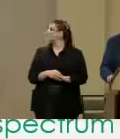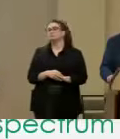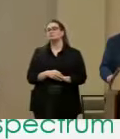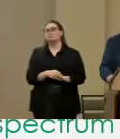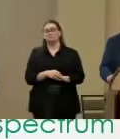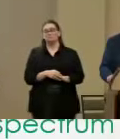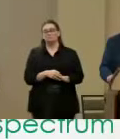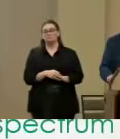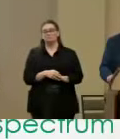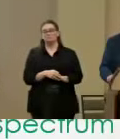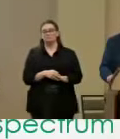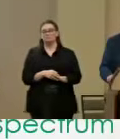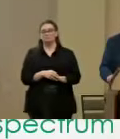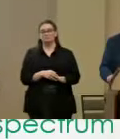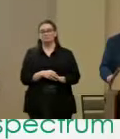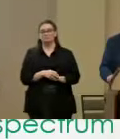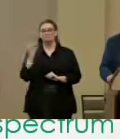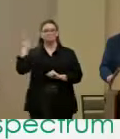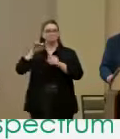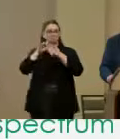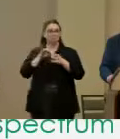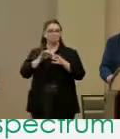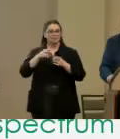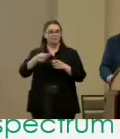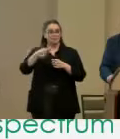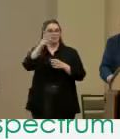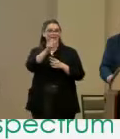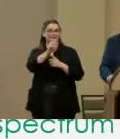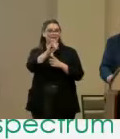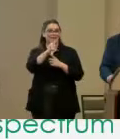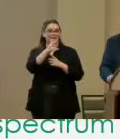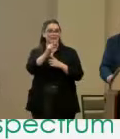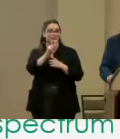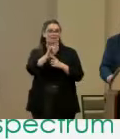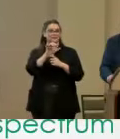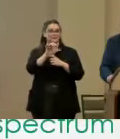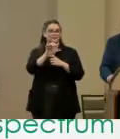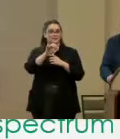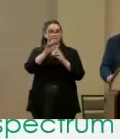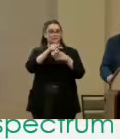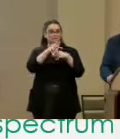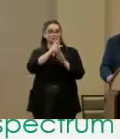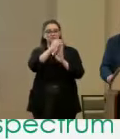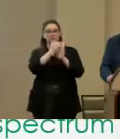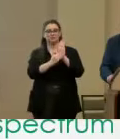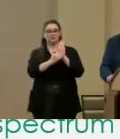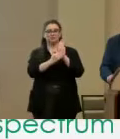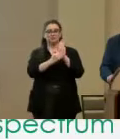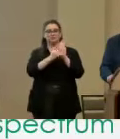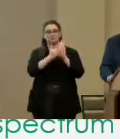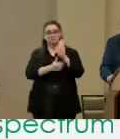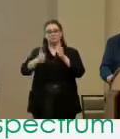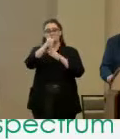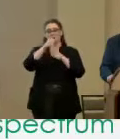correlates with a high diagnostic yield with Selena SLEDAI, which is a major